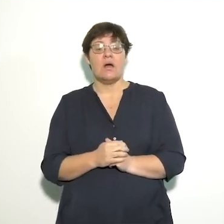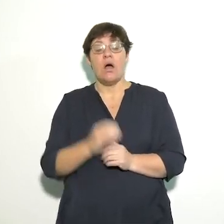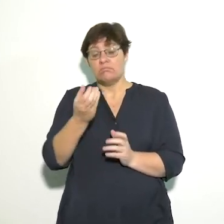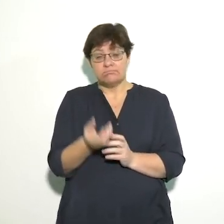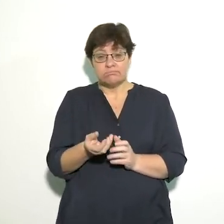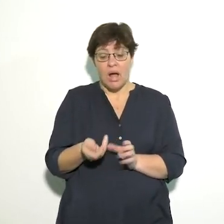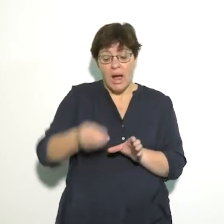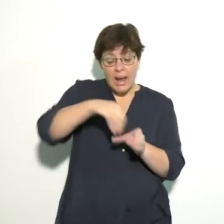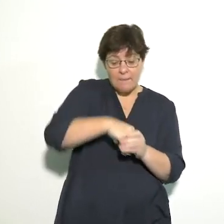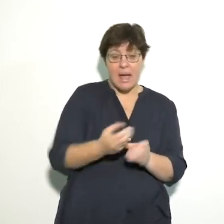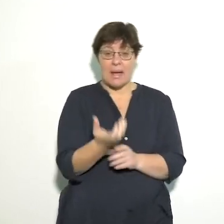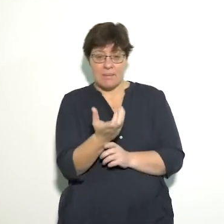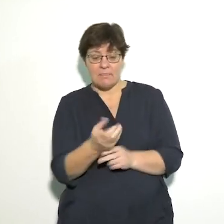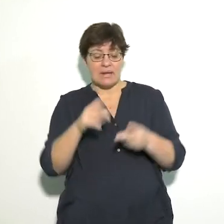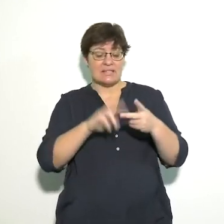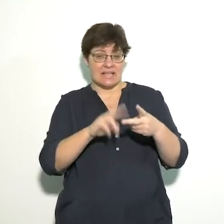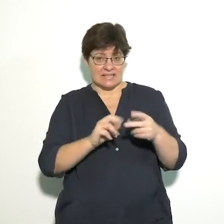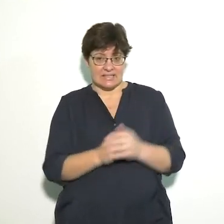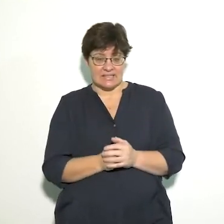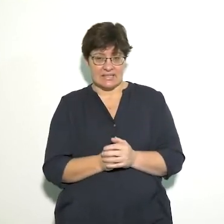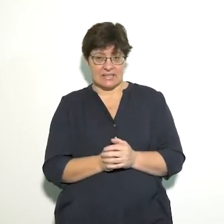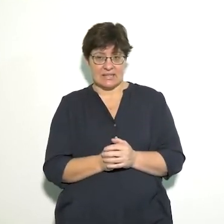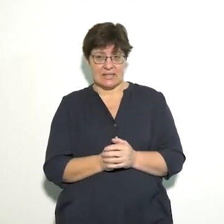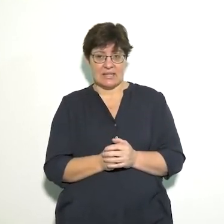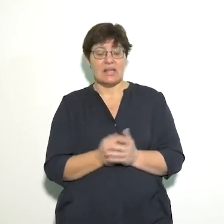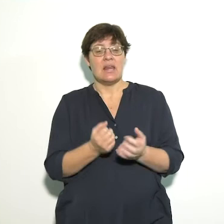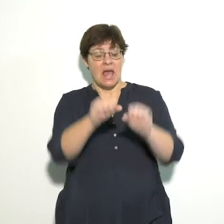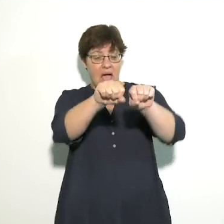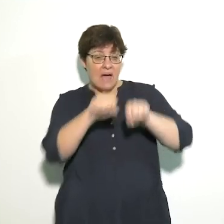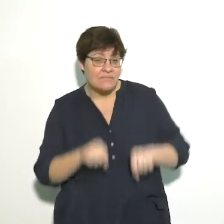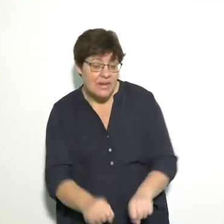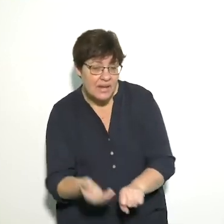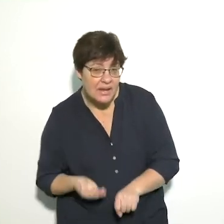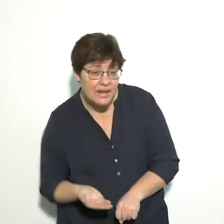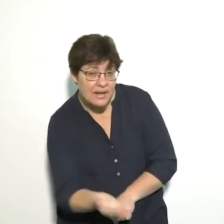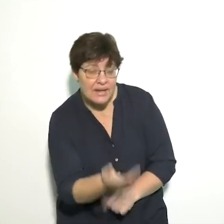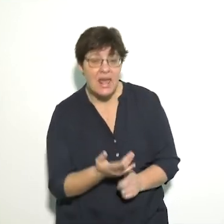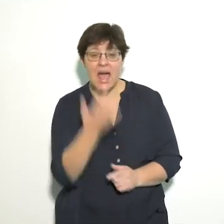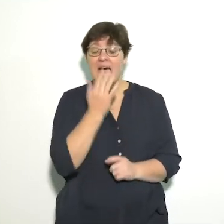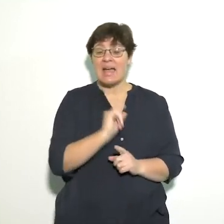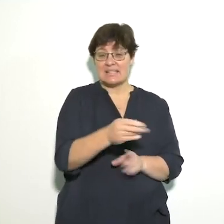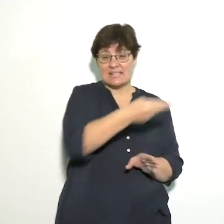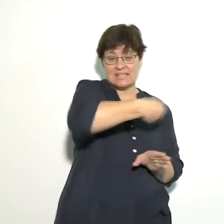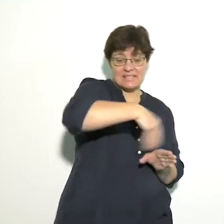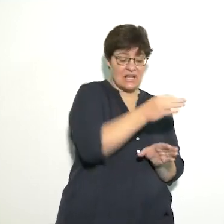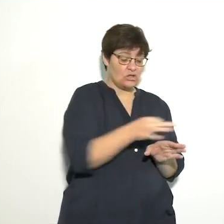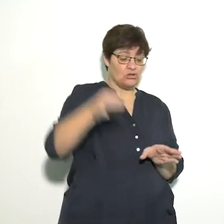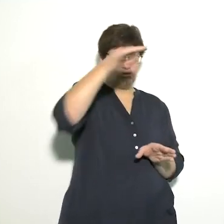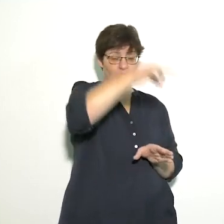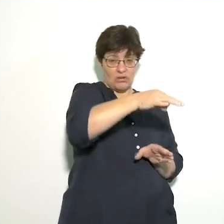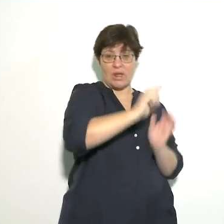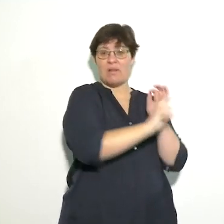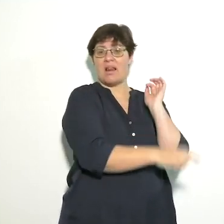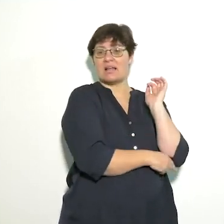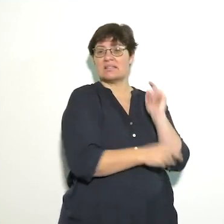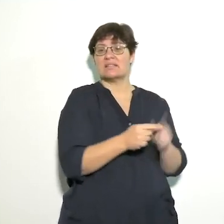pan. Would go into the second one, put the cupcakes in the oven, ice the cupcakes and put a cherry on top would